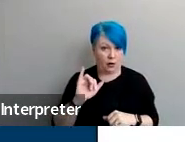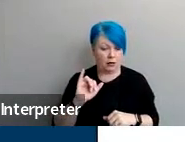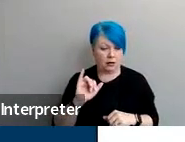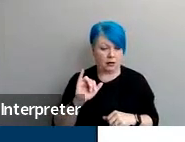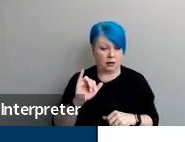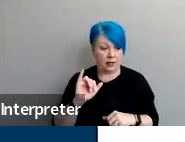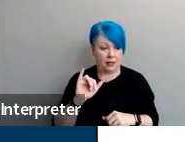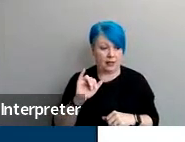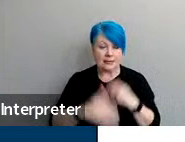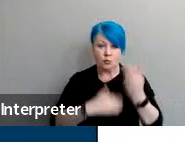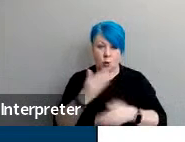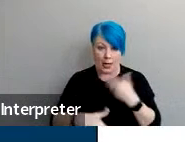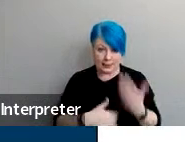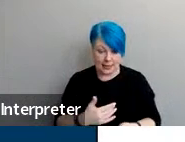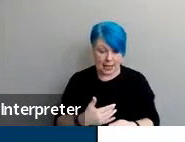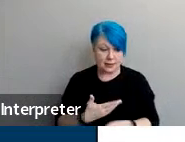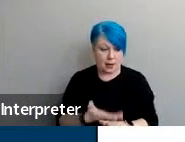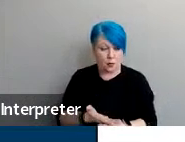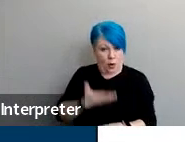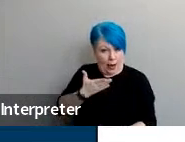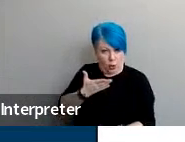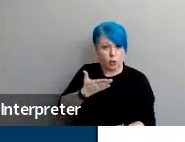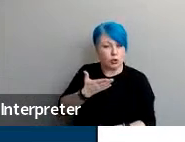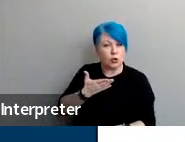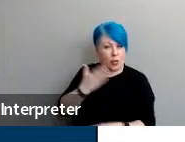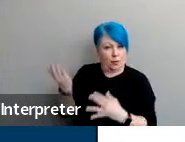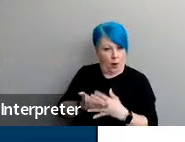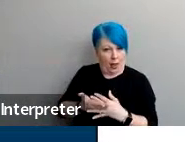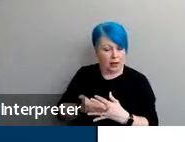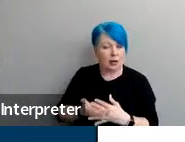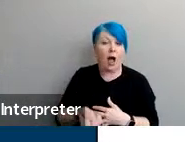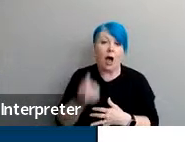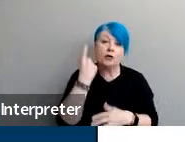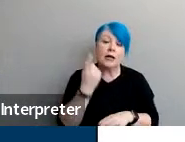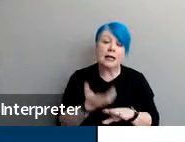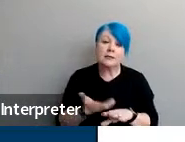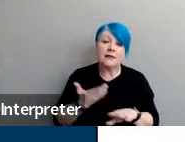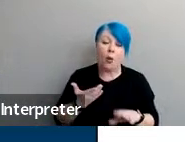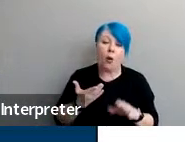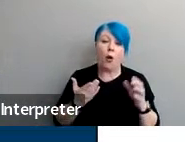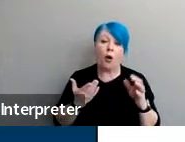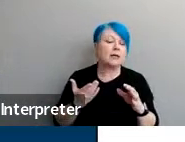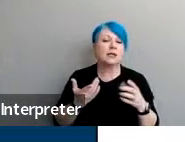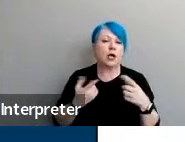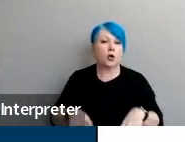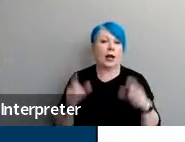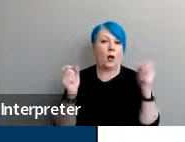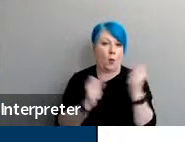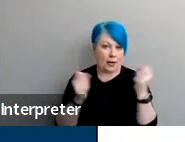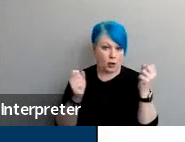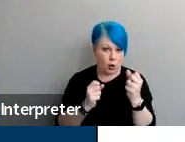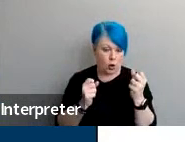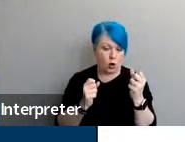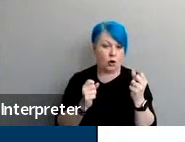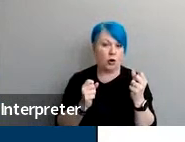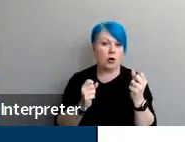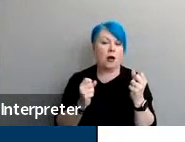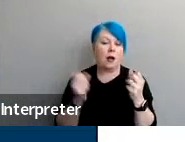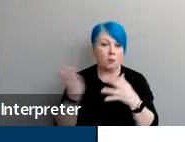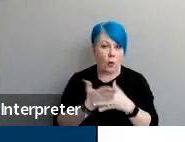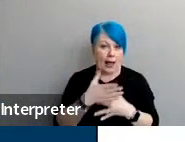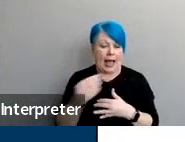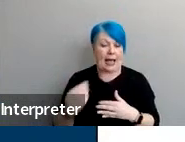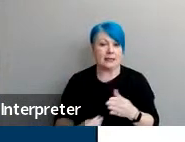Christmas break, those numbers. Always know that it is over the winter holiday and the spring break area that we